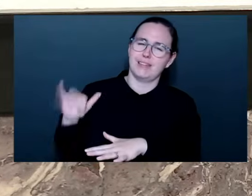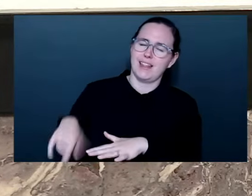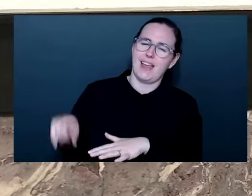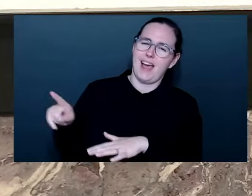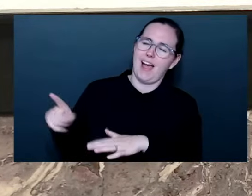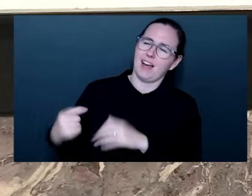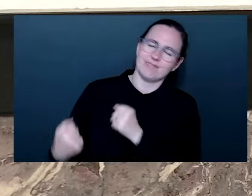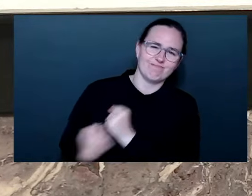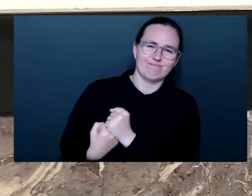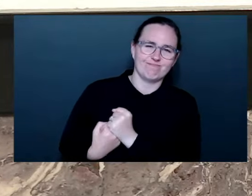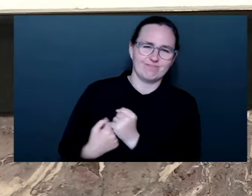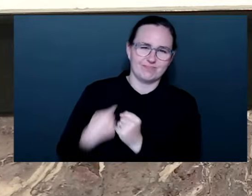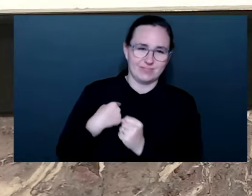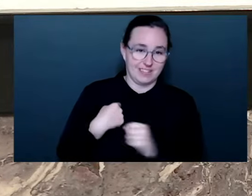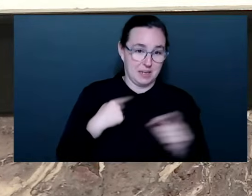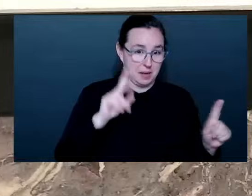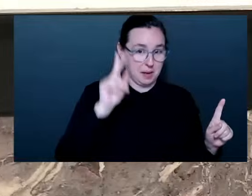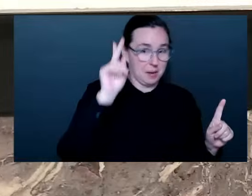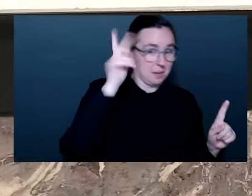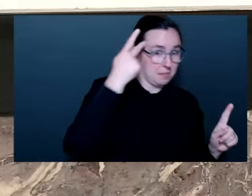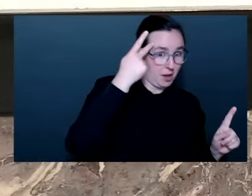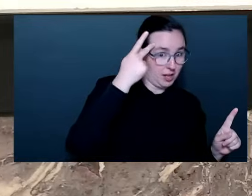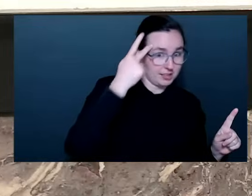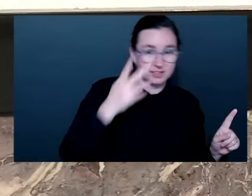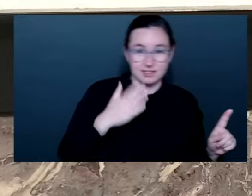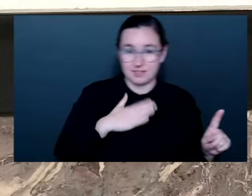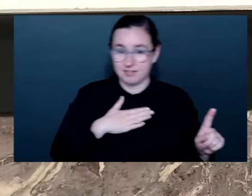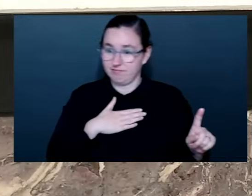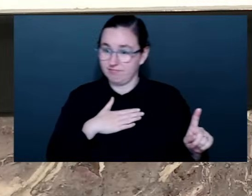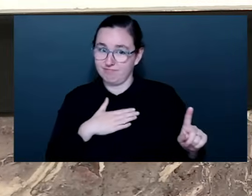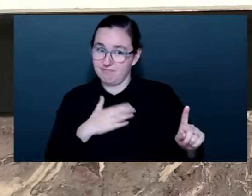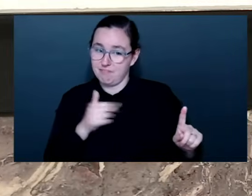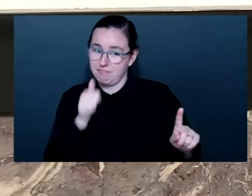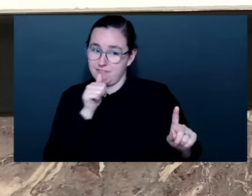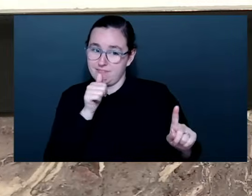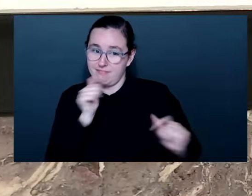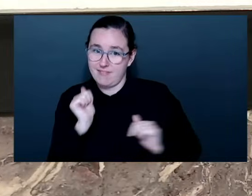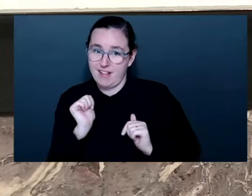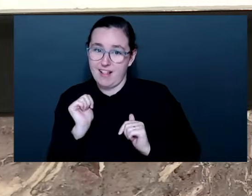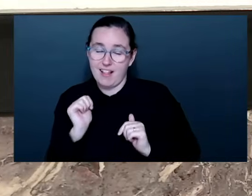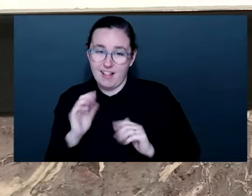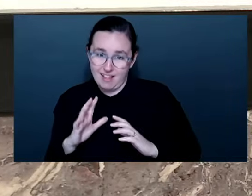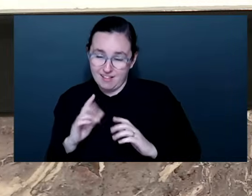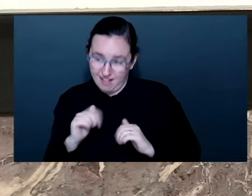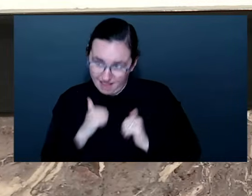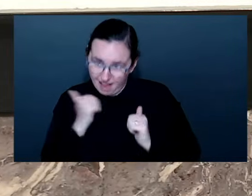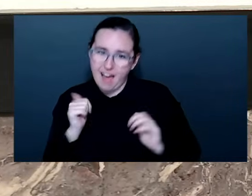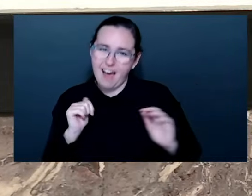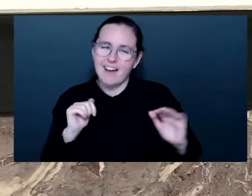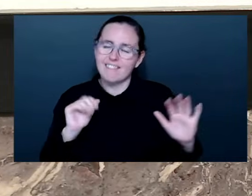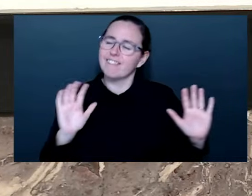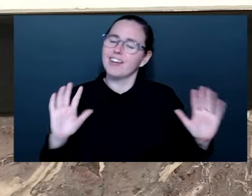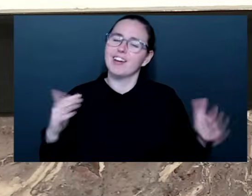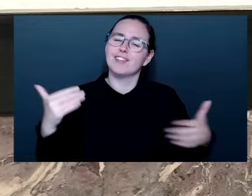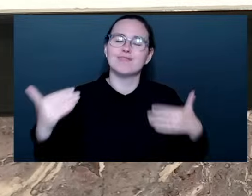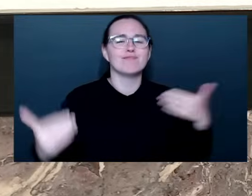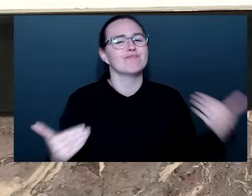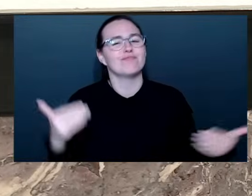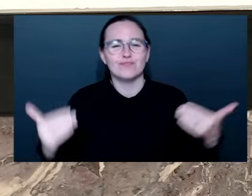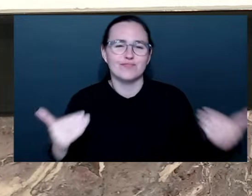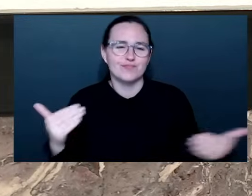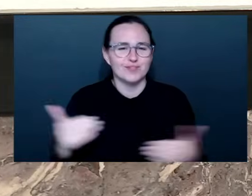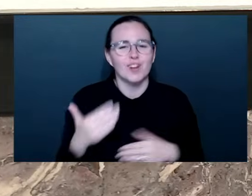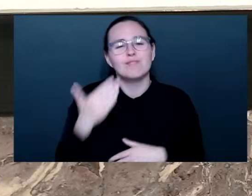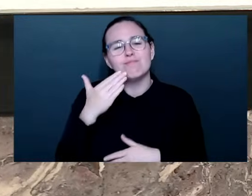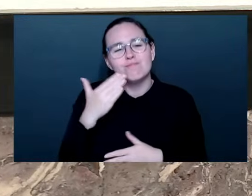life. So I just wanted to say happy birthday to my wife at home. And I love you, and I look forward to seeing you on the red eye when I come home